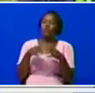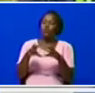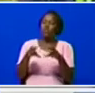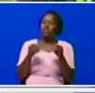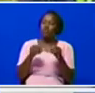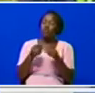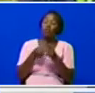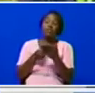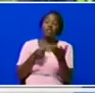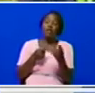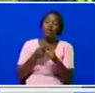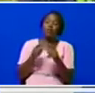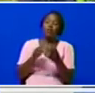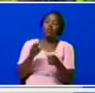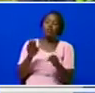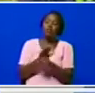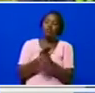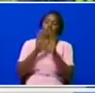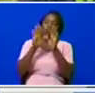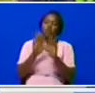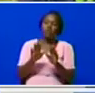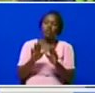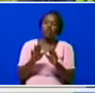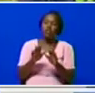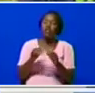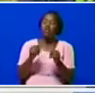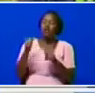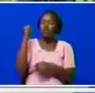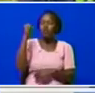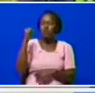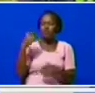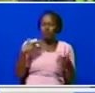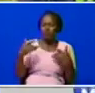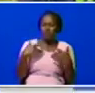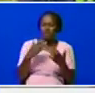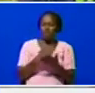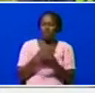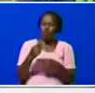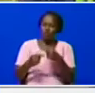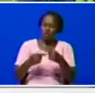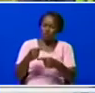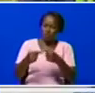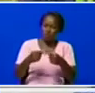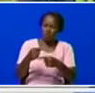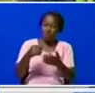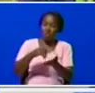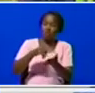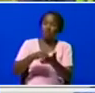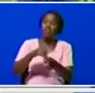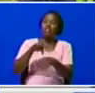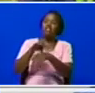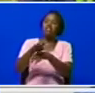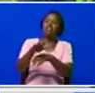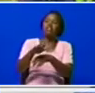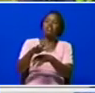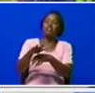But most importantly, it is that parties are now raising concerns about some of the processes involved in sending the